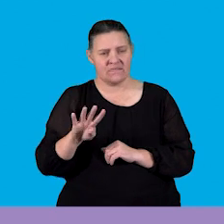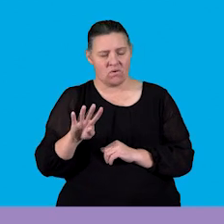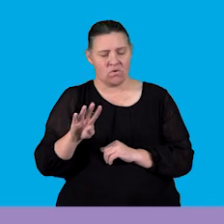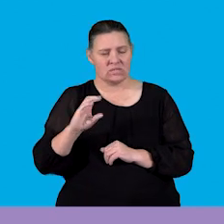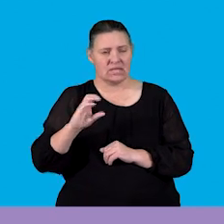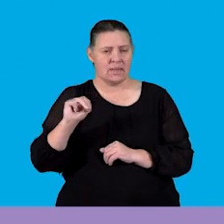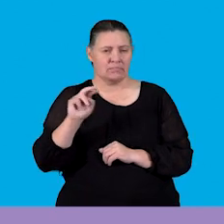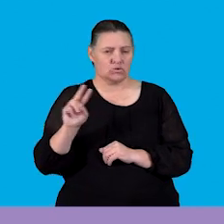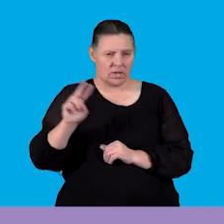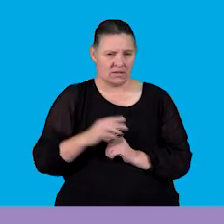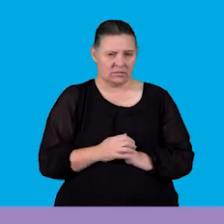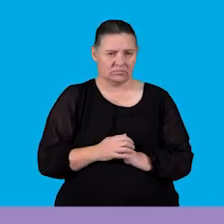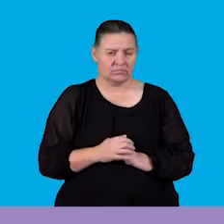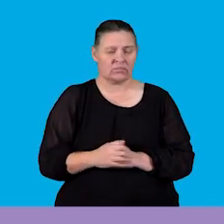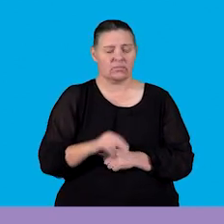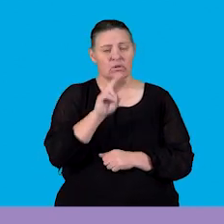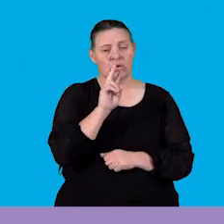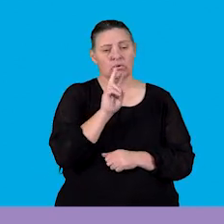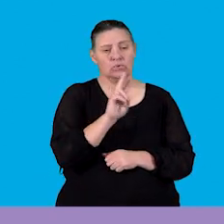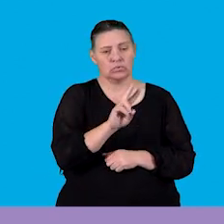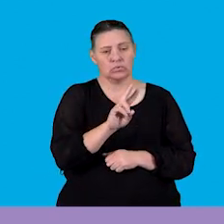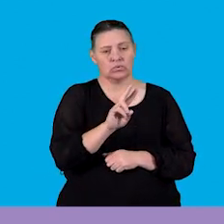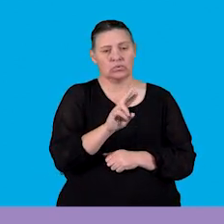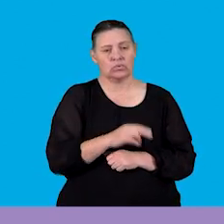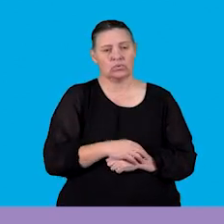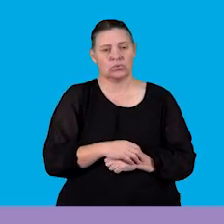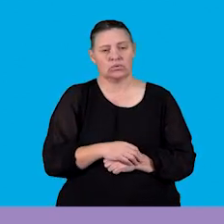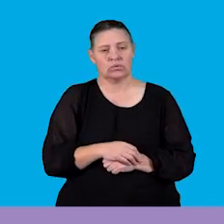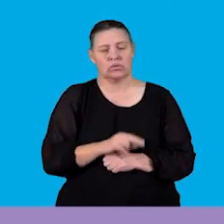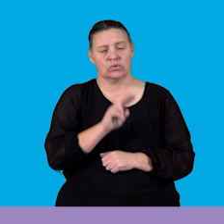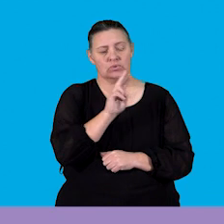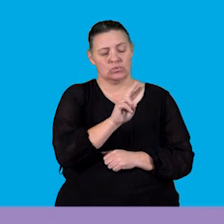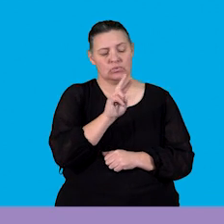minus 64 centimeters squared? That is going to be